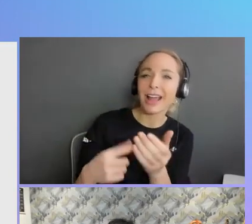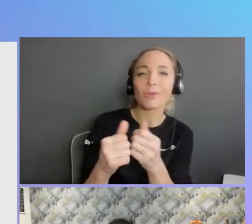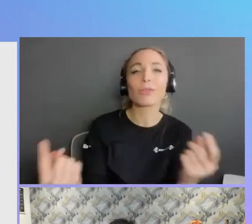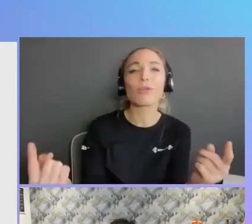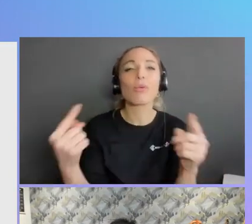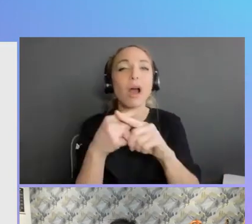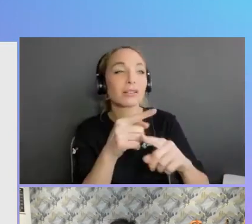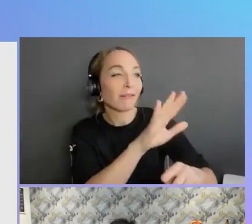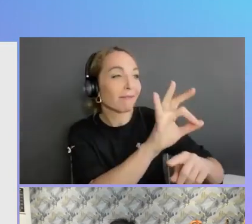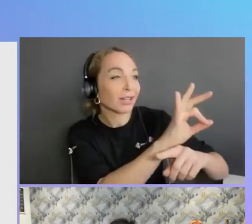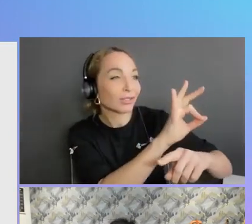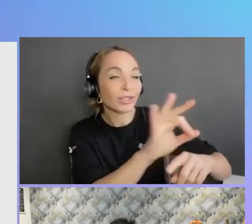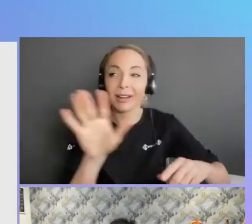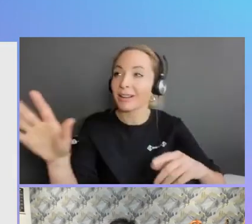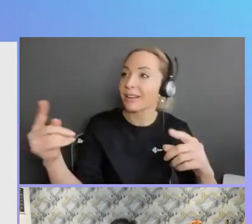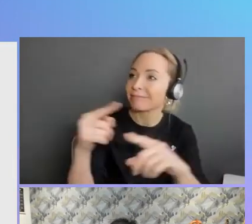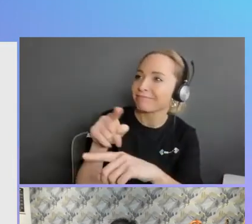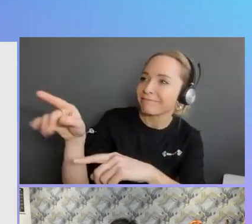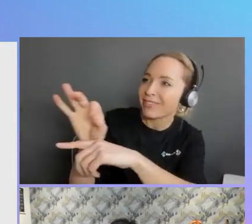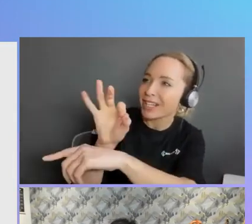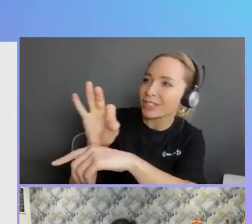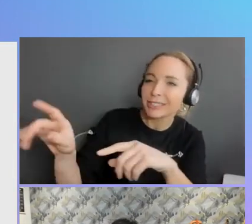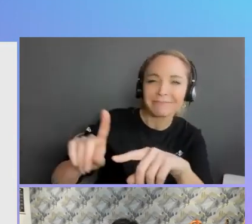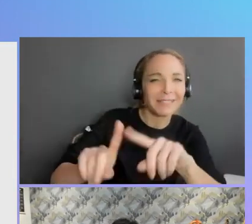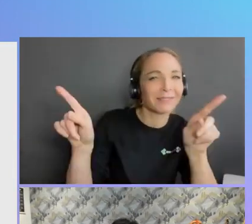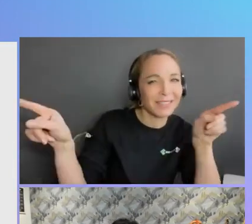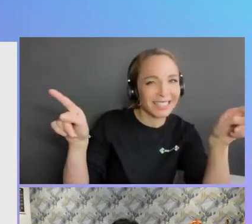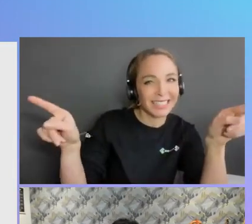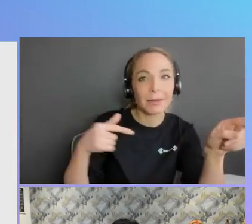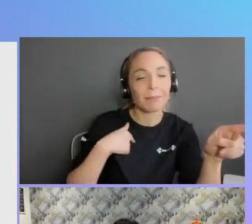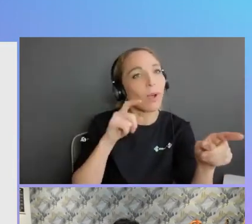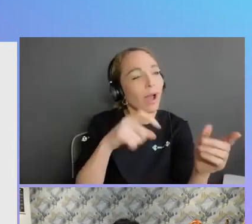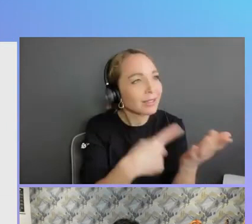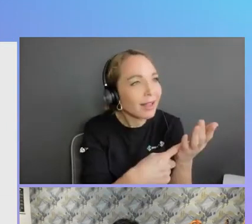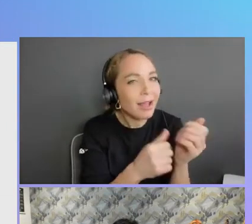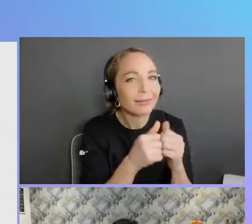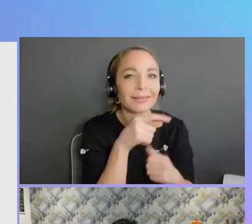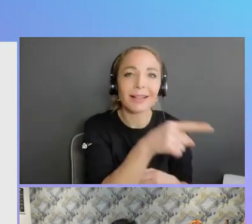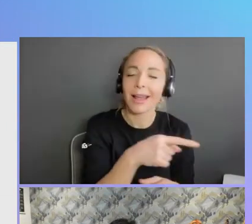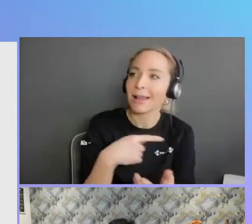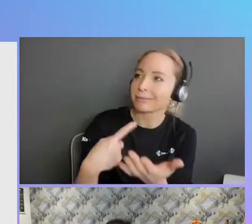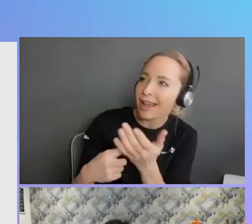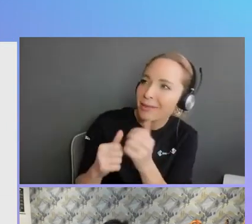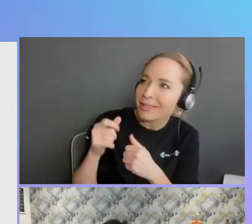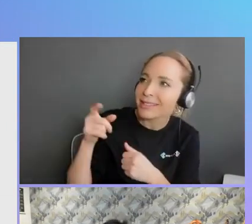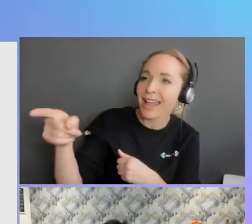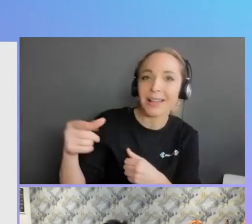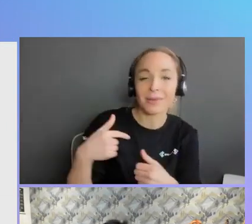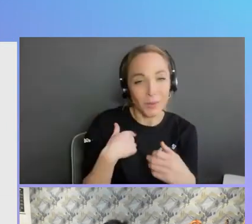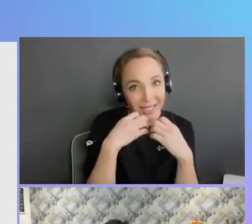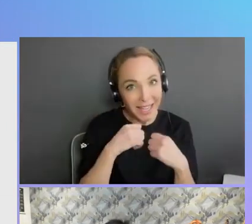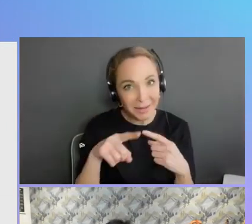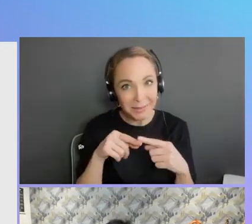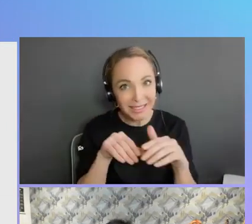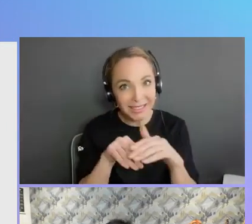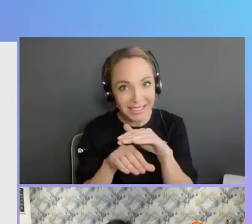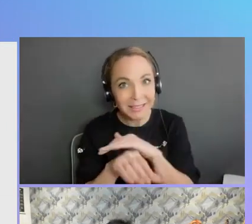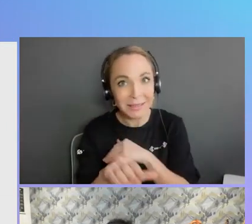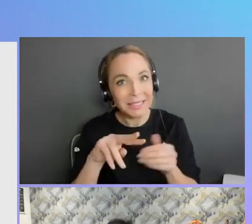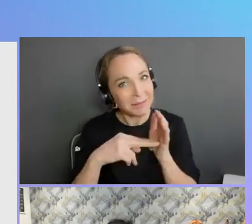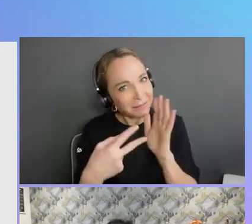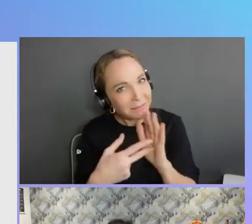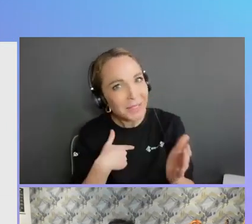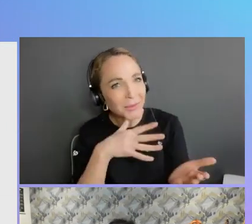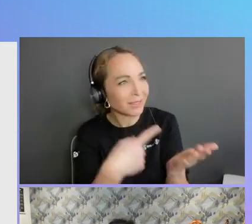our components are accessible and we care about accessibility from the design system side, it extends to other teams. They will learn